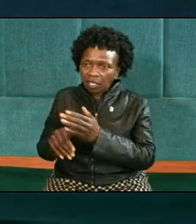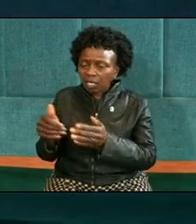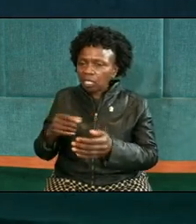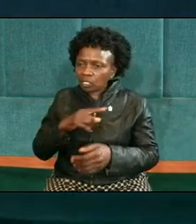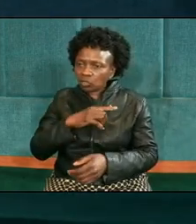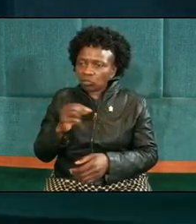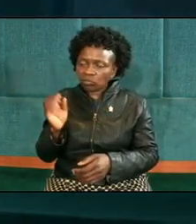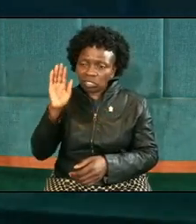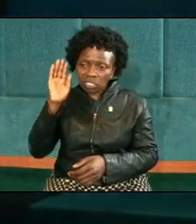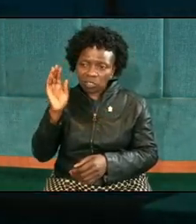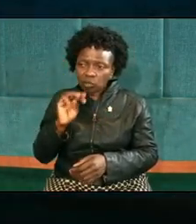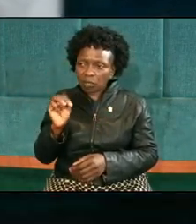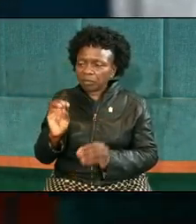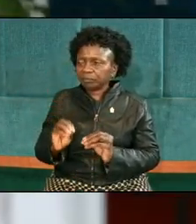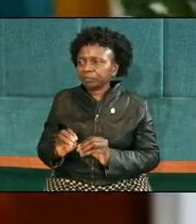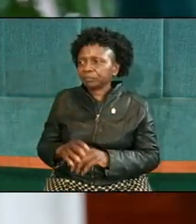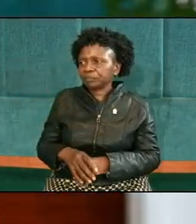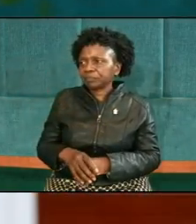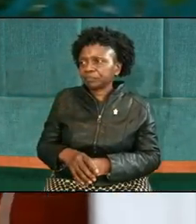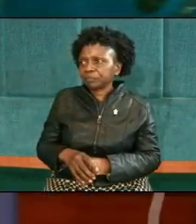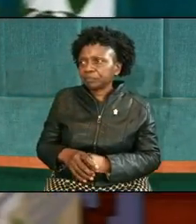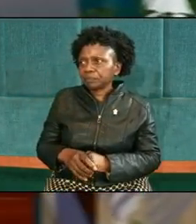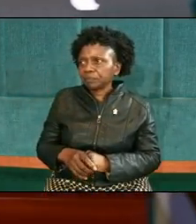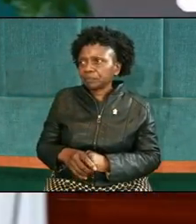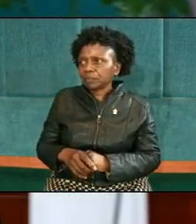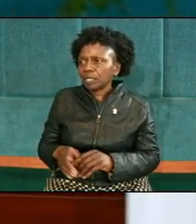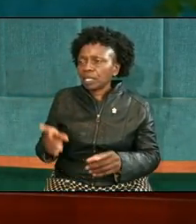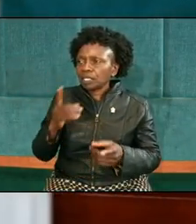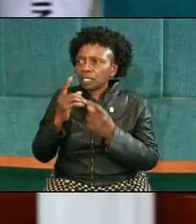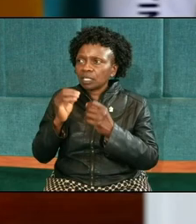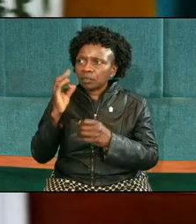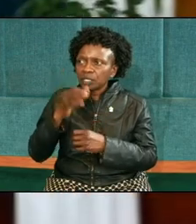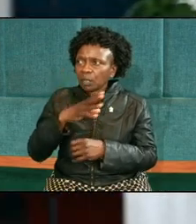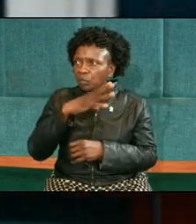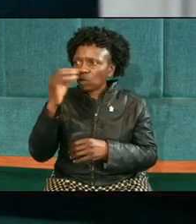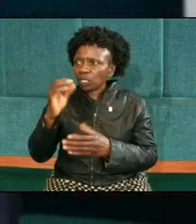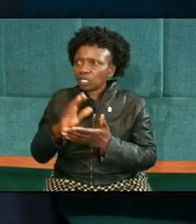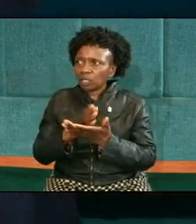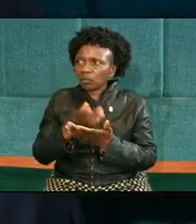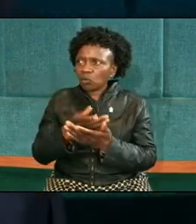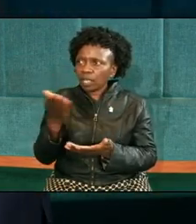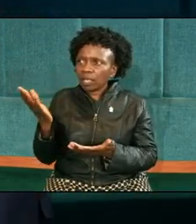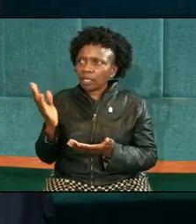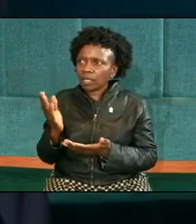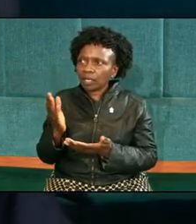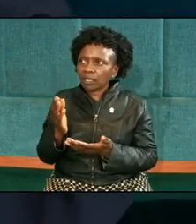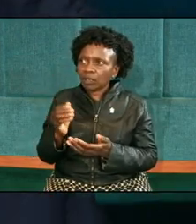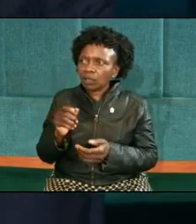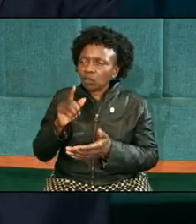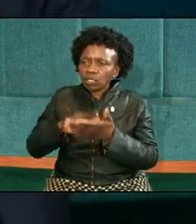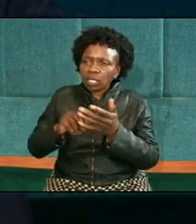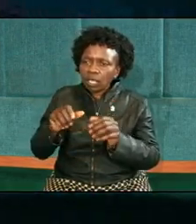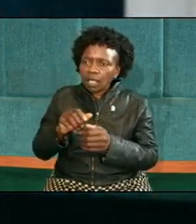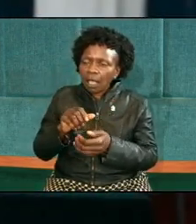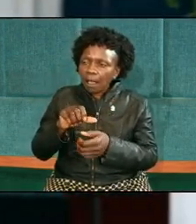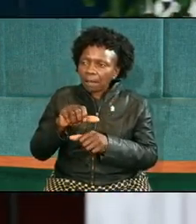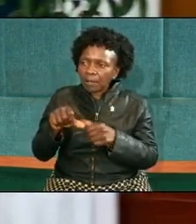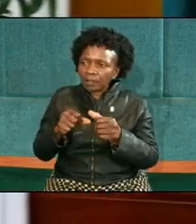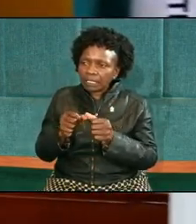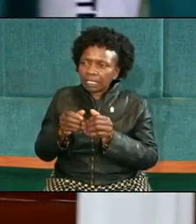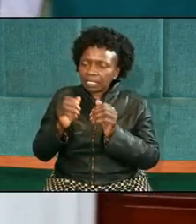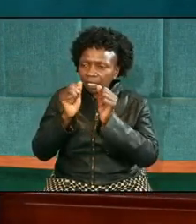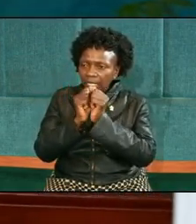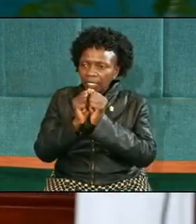him. Stay with the preacher because I'm going somewhere. Because what I'm about to tell you, this story is